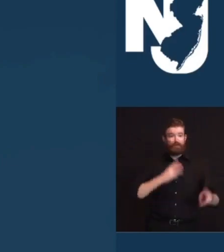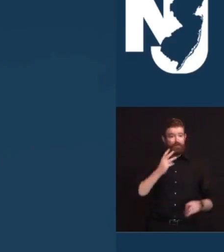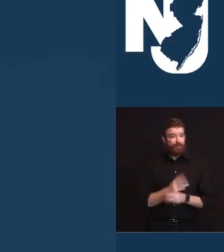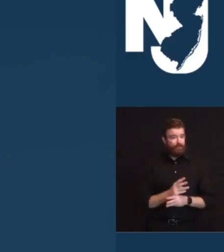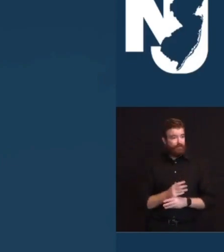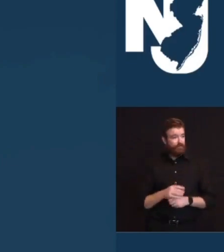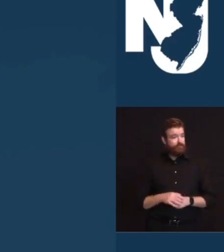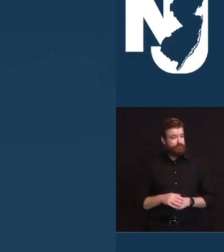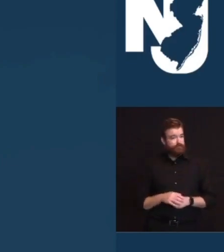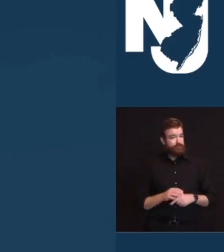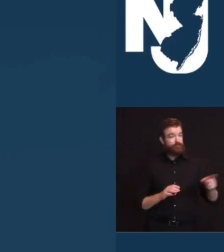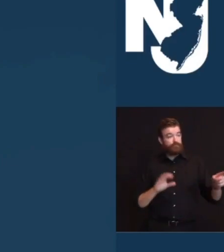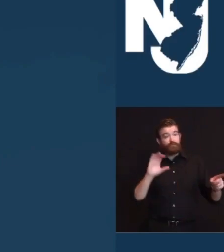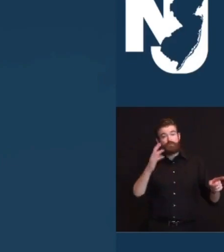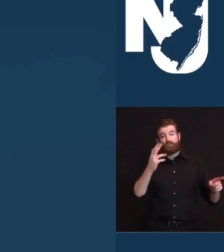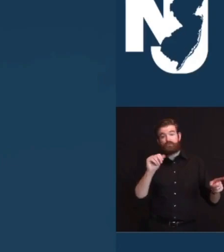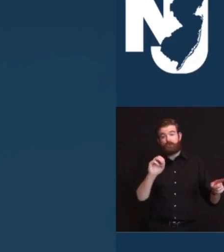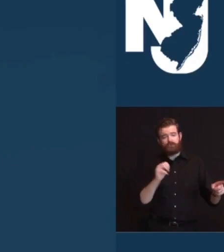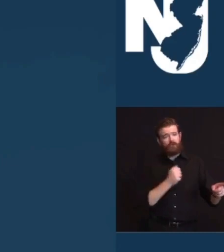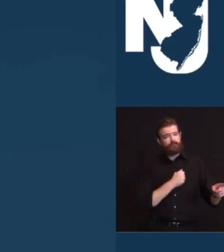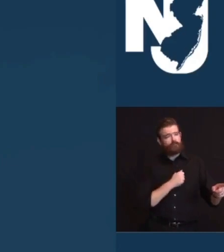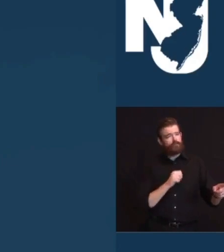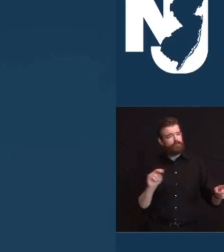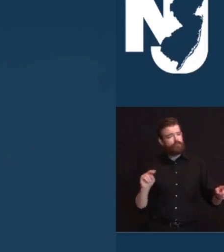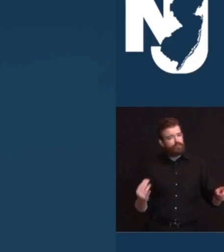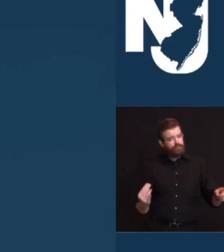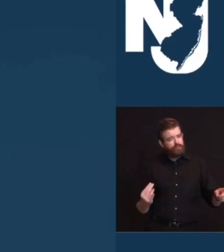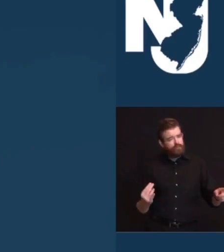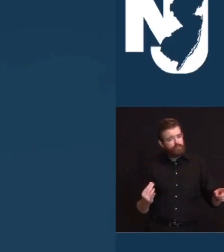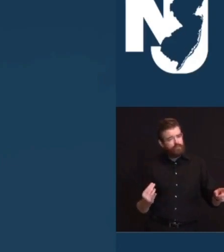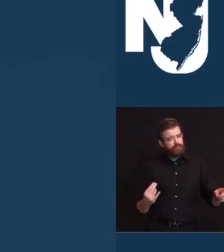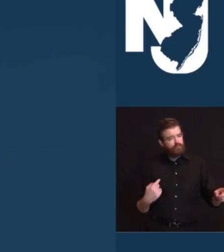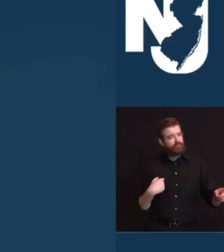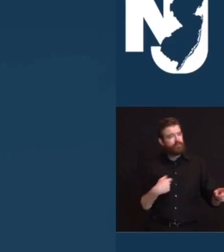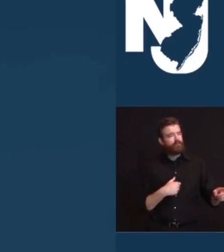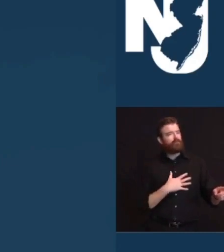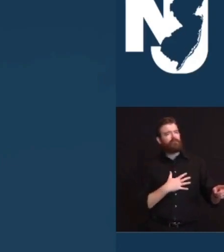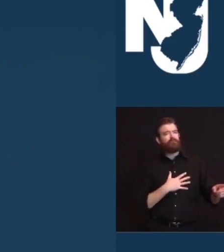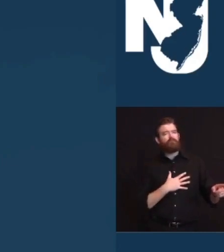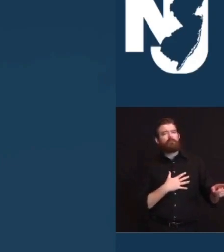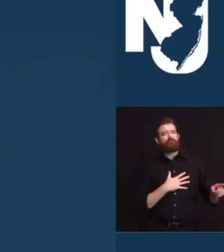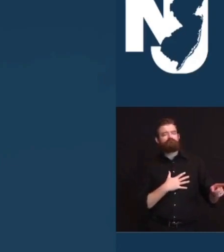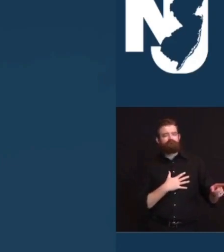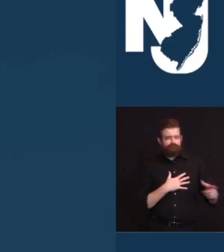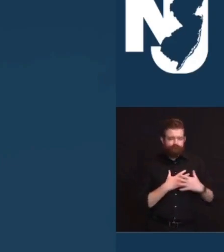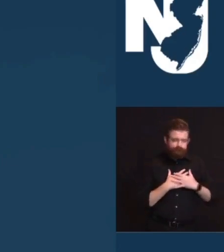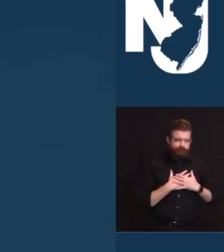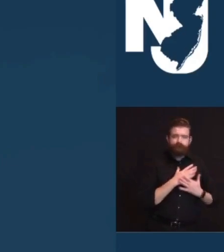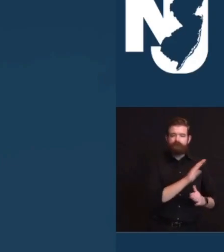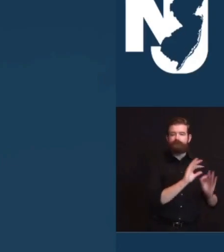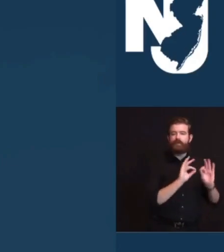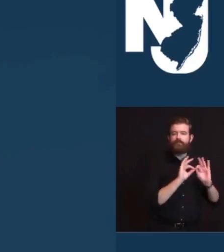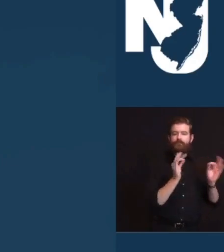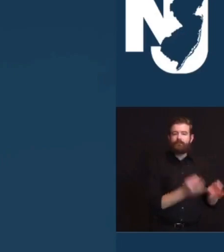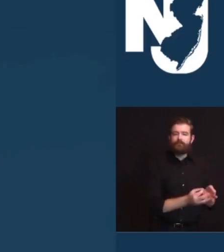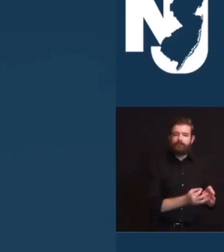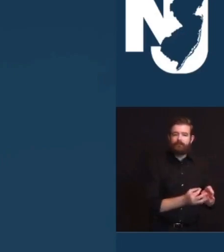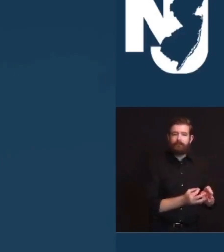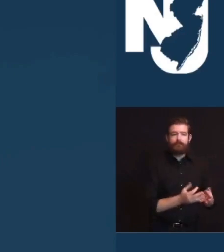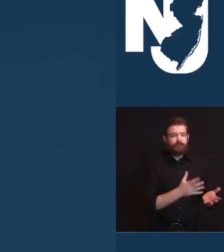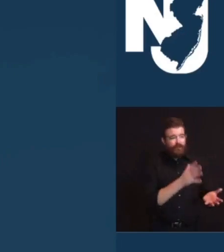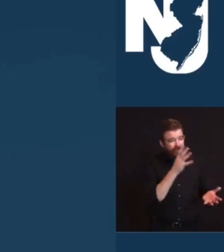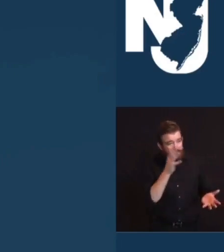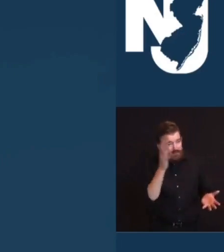back. We send our condolences, deepest condolences, to his family, starting with his parents, Paul and Margaret.